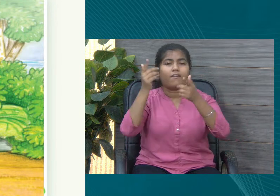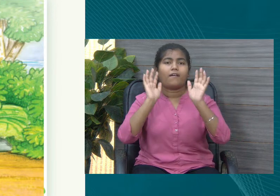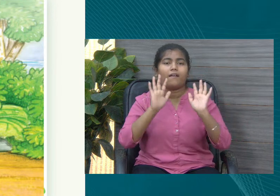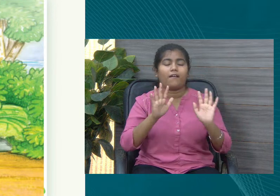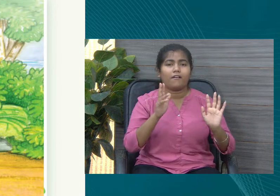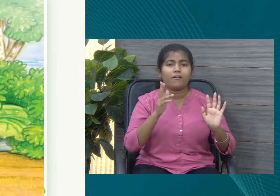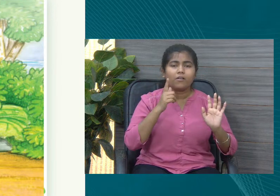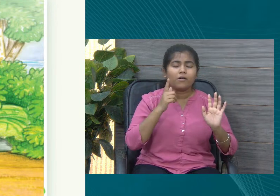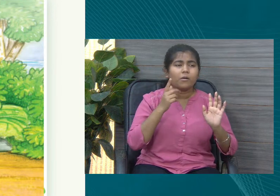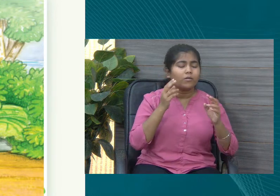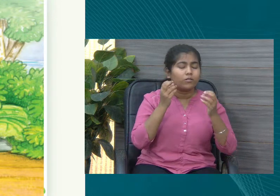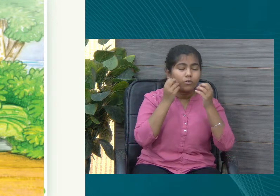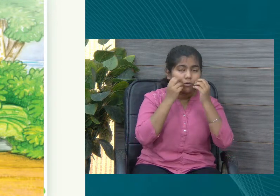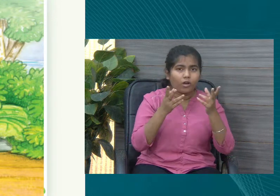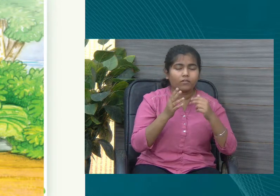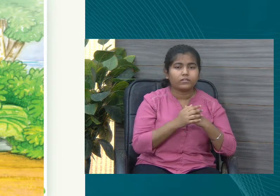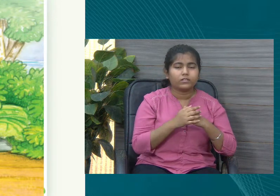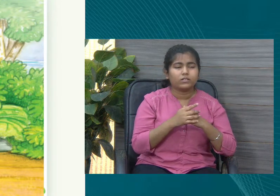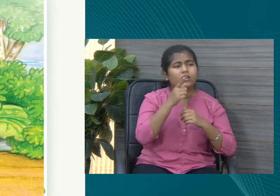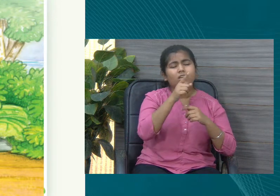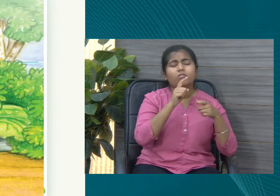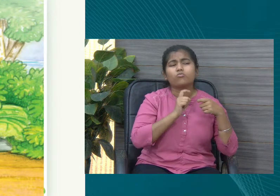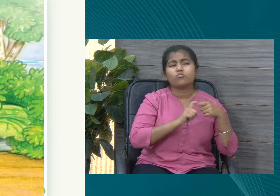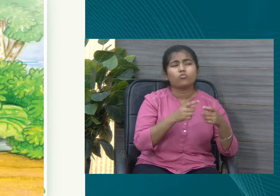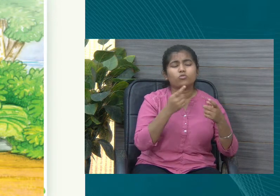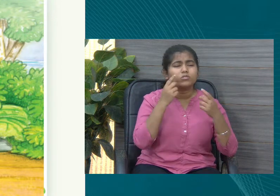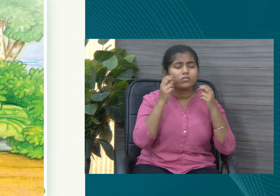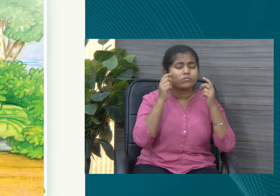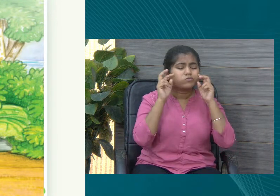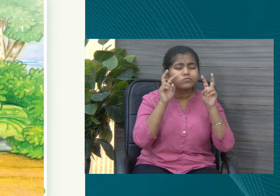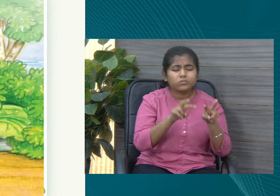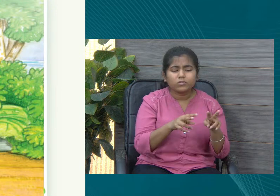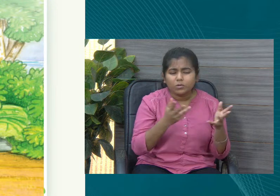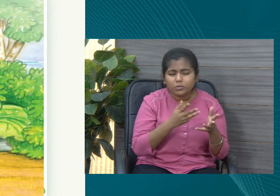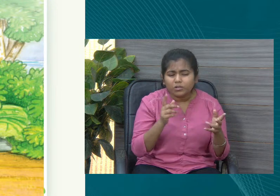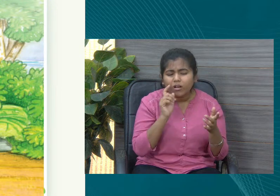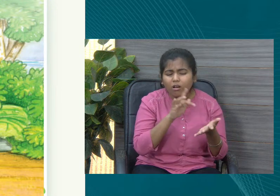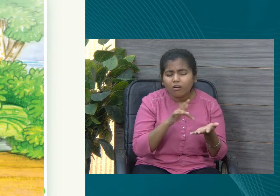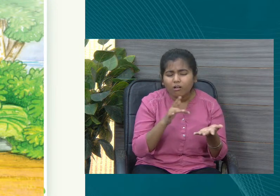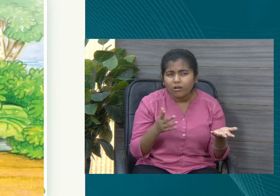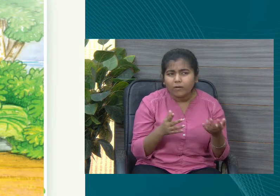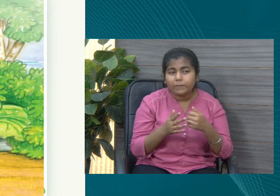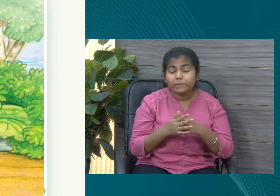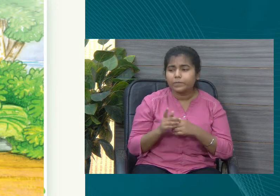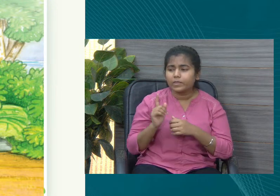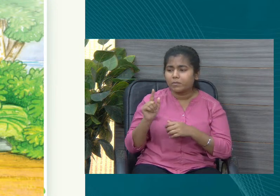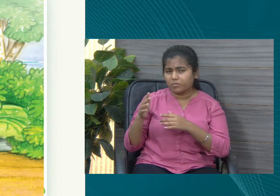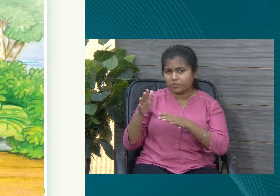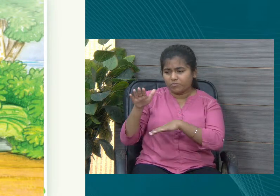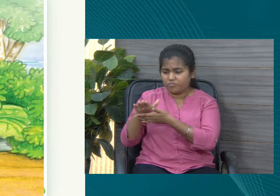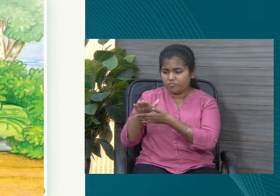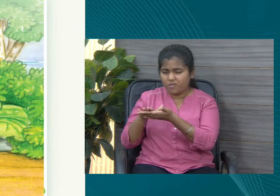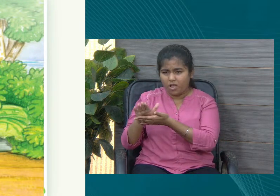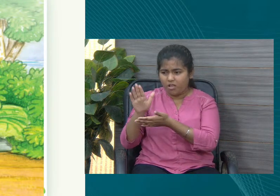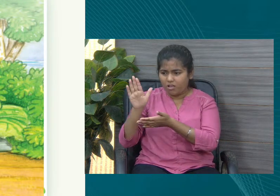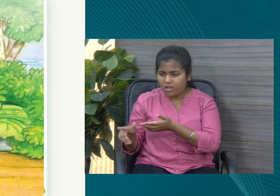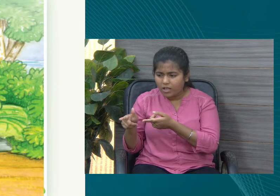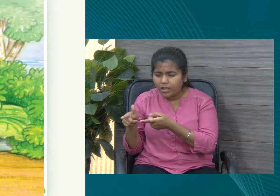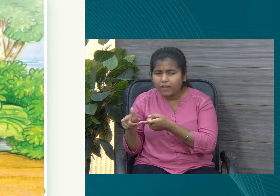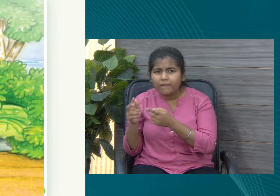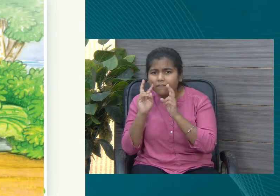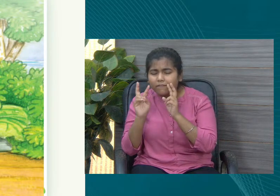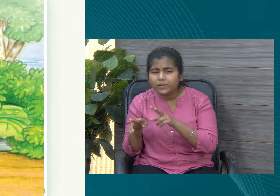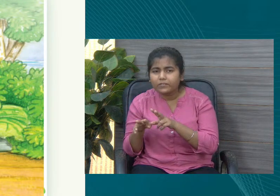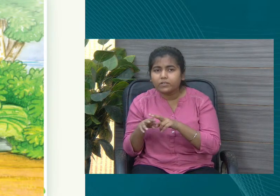is he looking at? At the footprint. A footprint that he found on the sand. There was sand. He went over